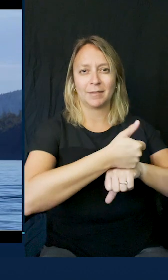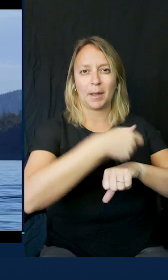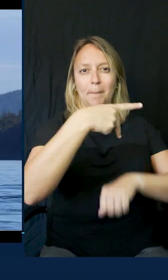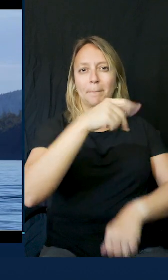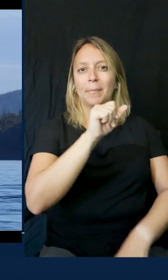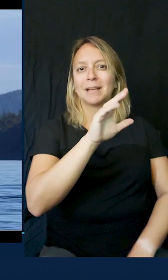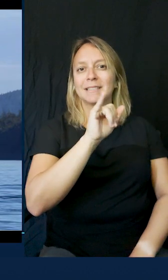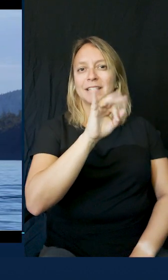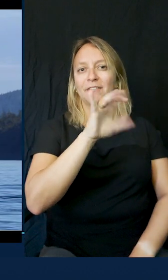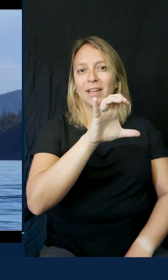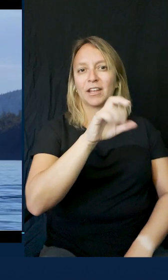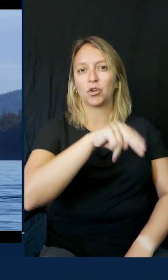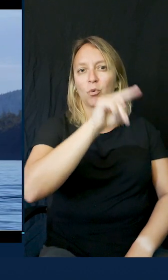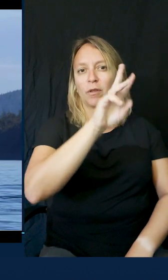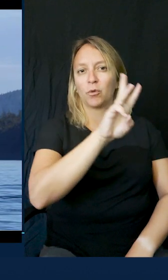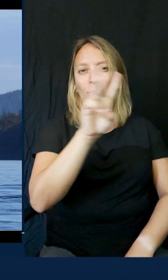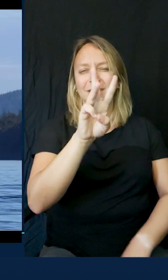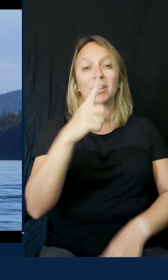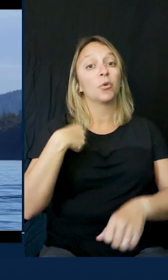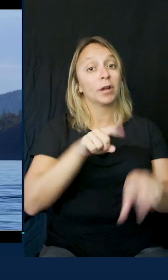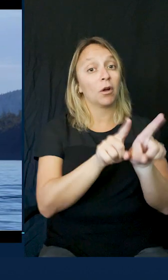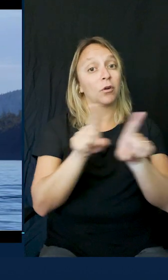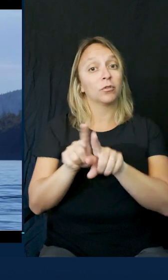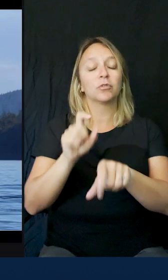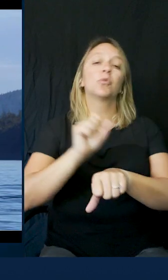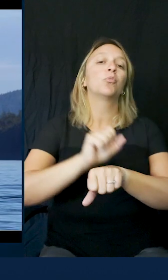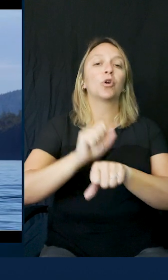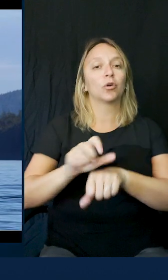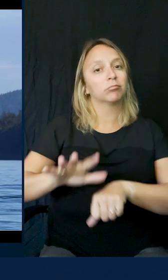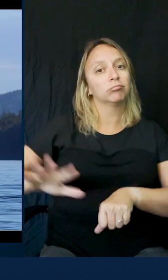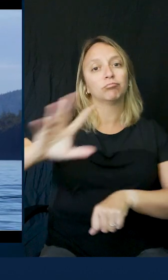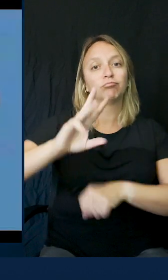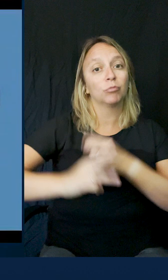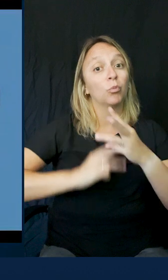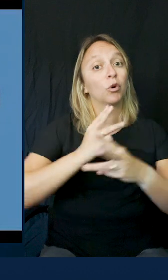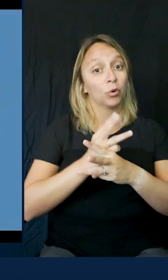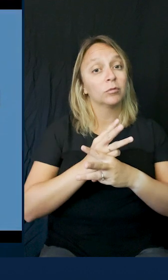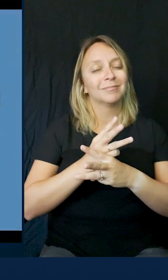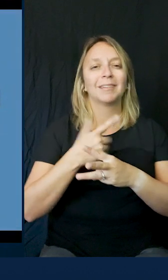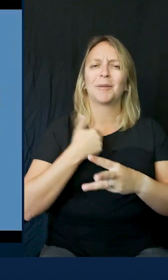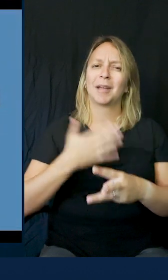really excited to dive in and chat a little bit about some of that work.